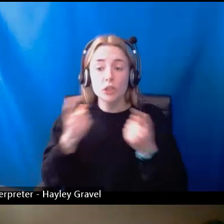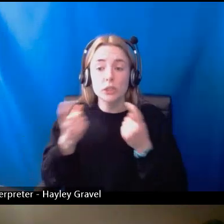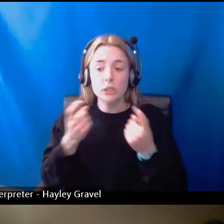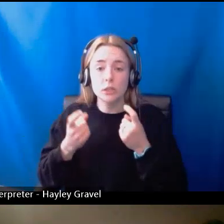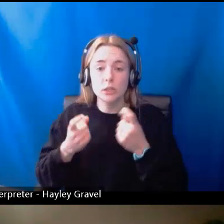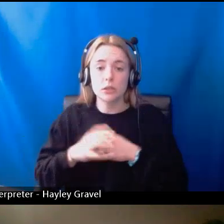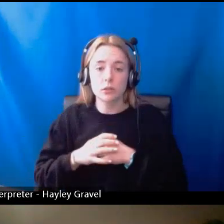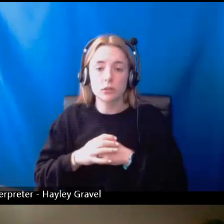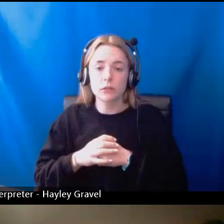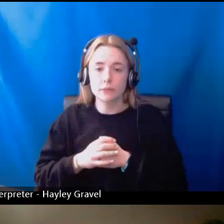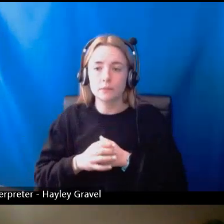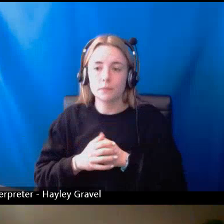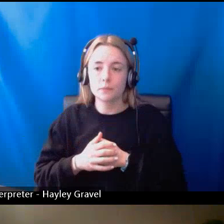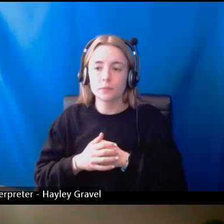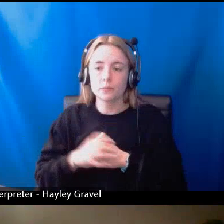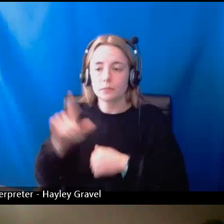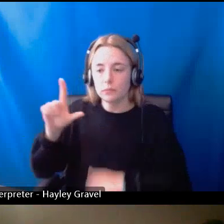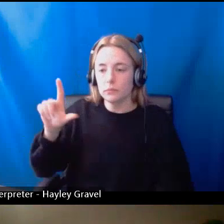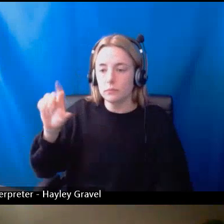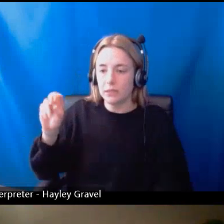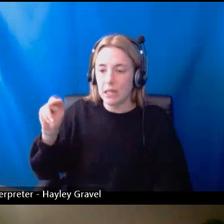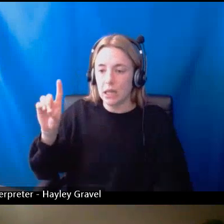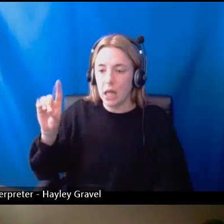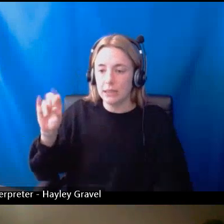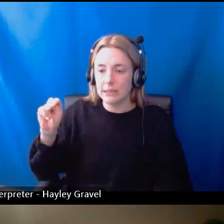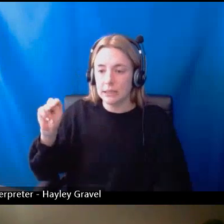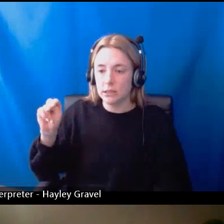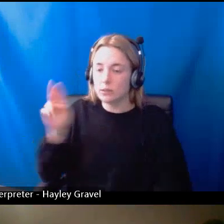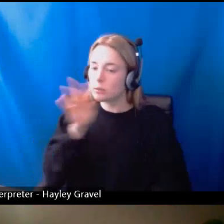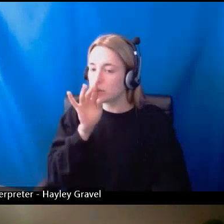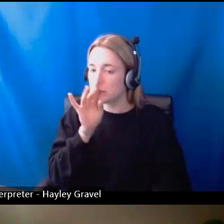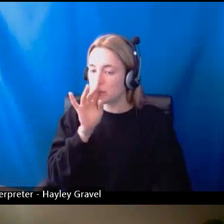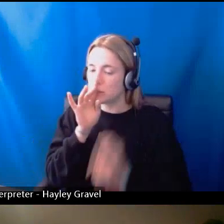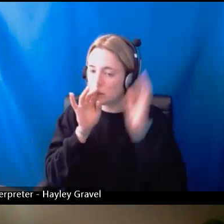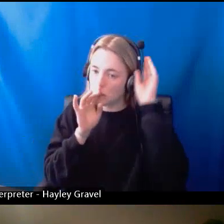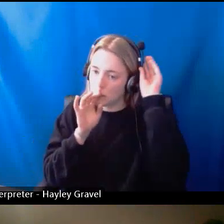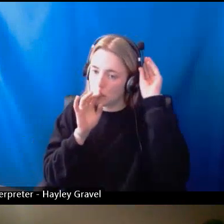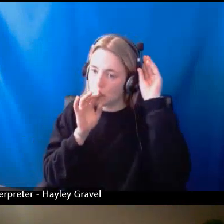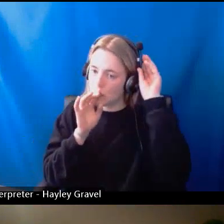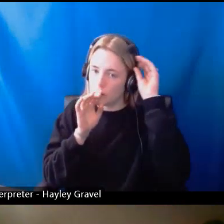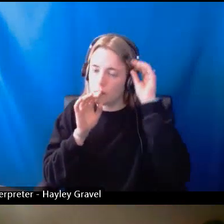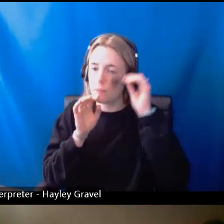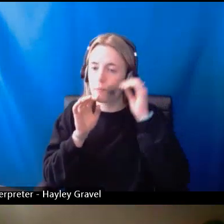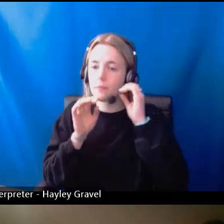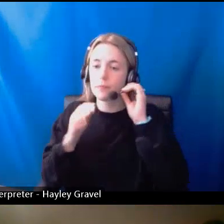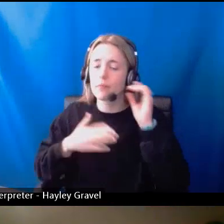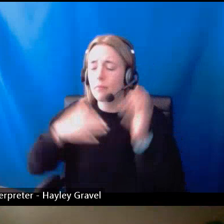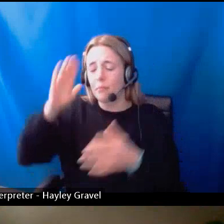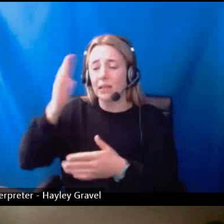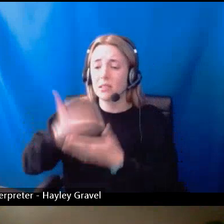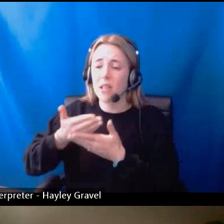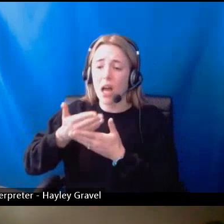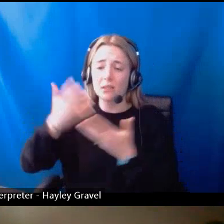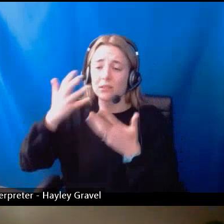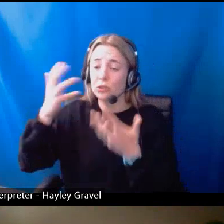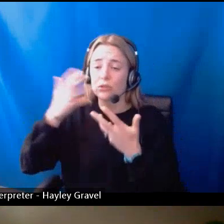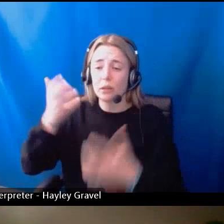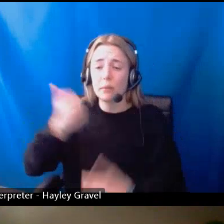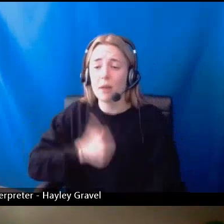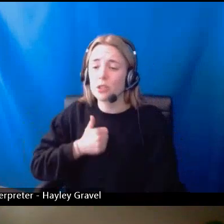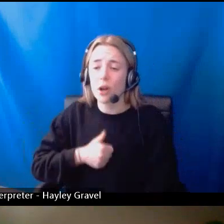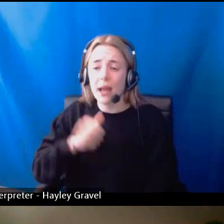I think the worst part of this sorry, paper, sir. if there is such a thing. Yes, go ahead. Sorry, my son was like in the background screaming. I didn't